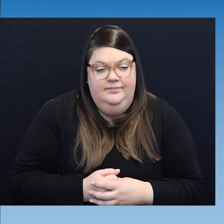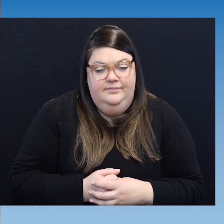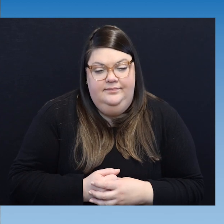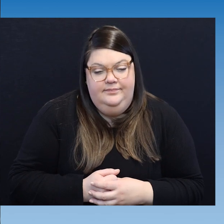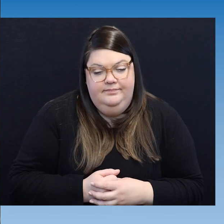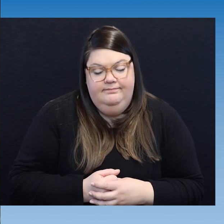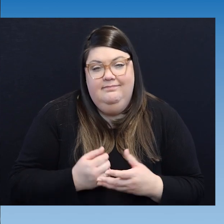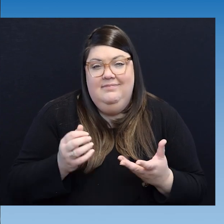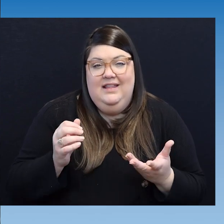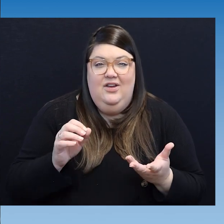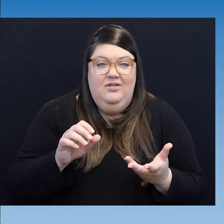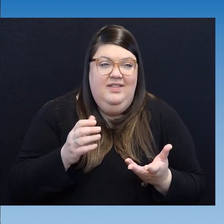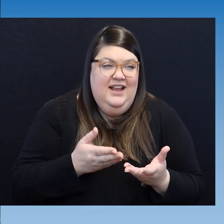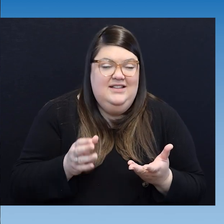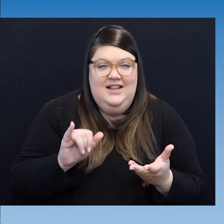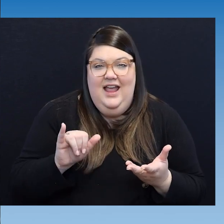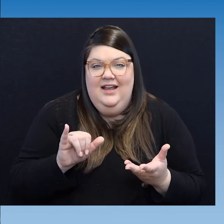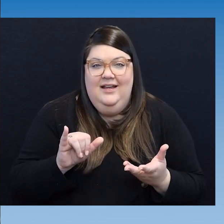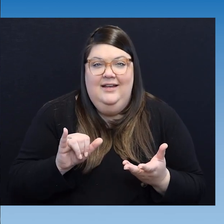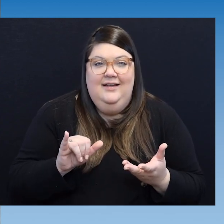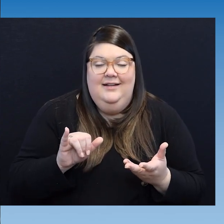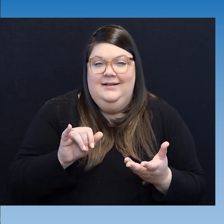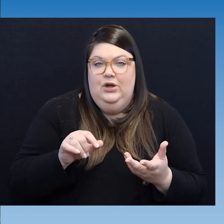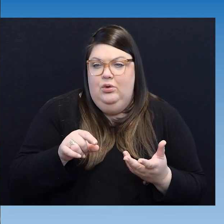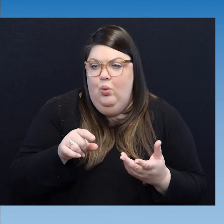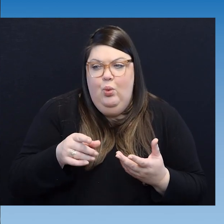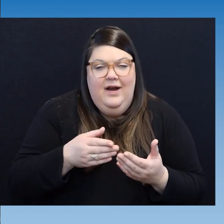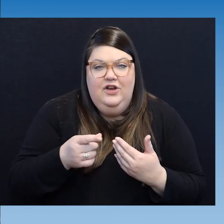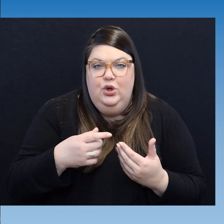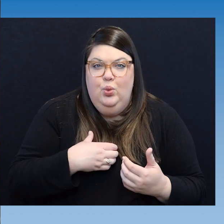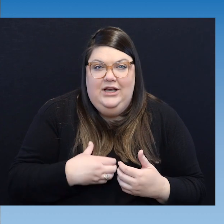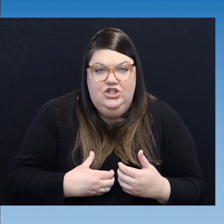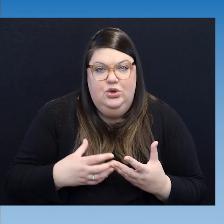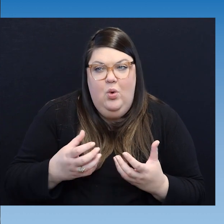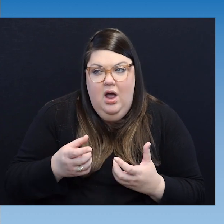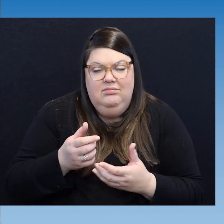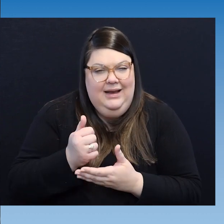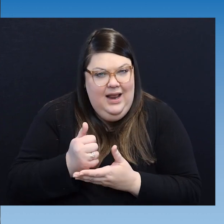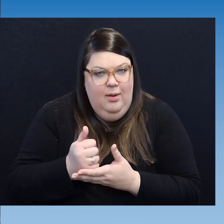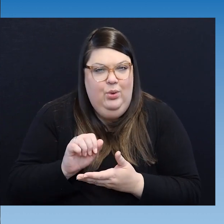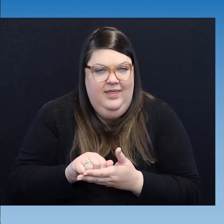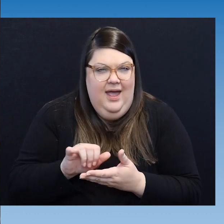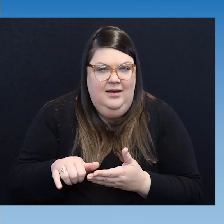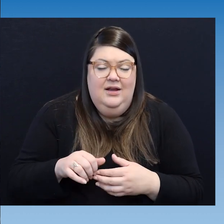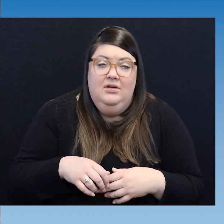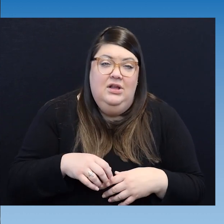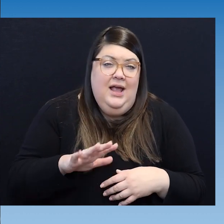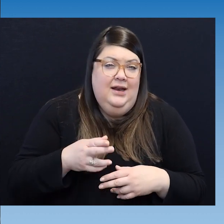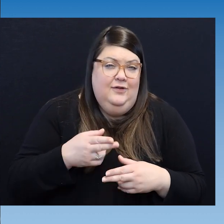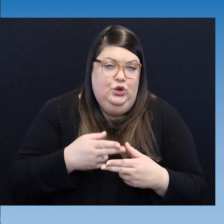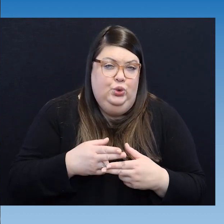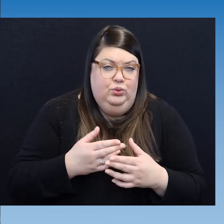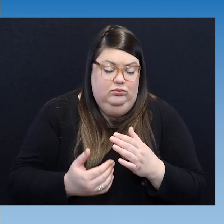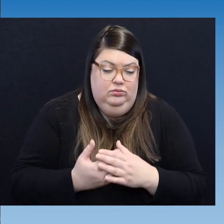like get things in order, your wishes, those kind of things. So death doulas are pretty new.